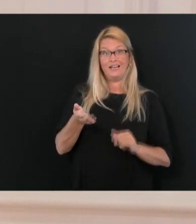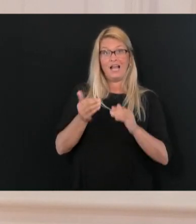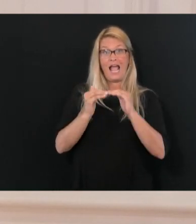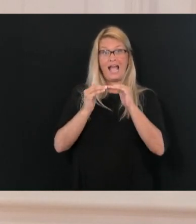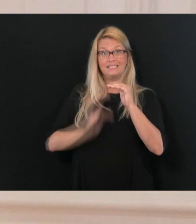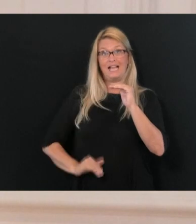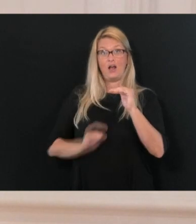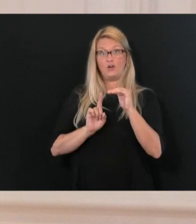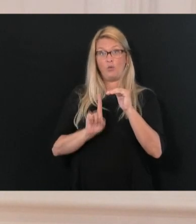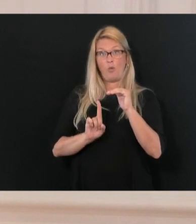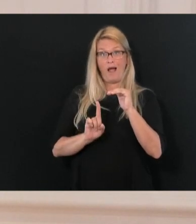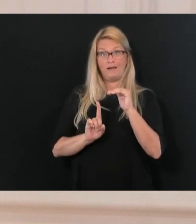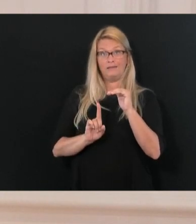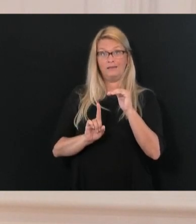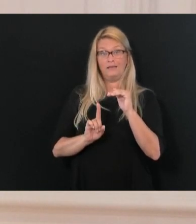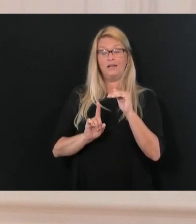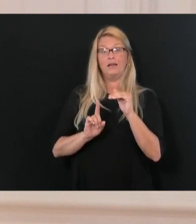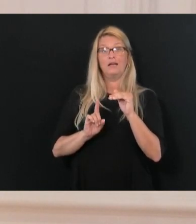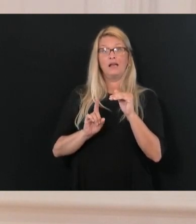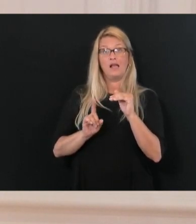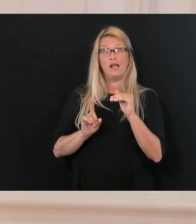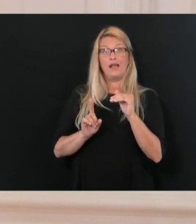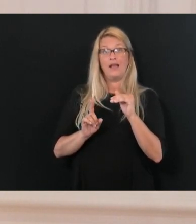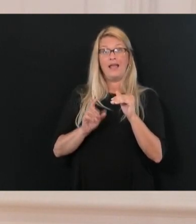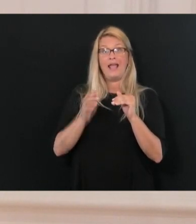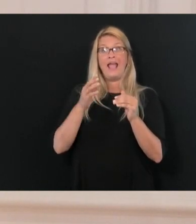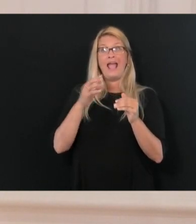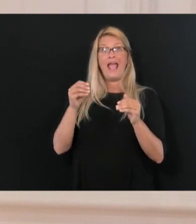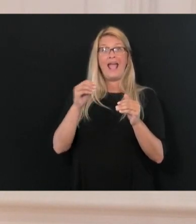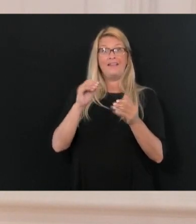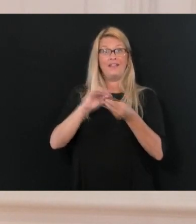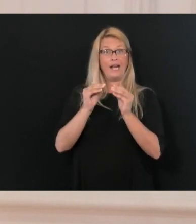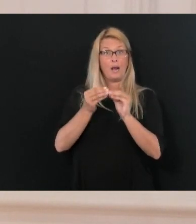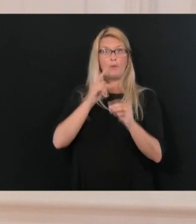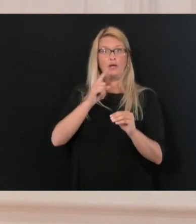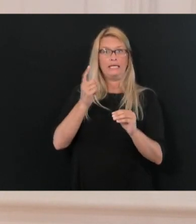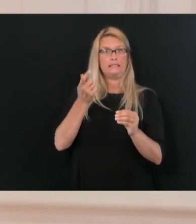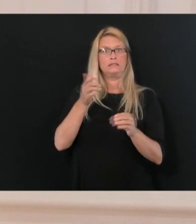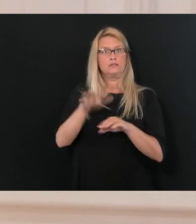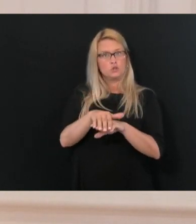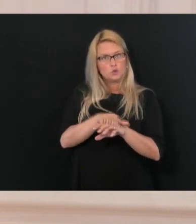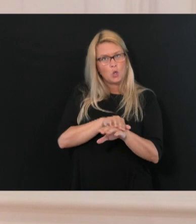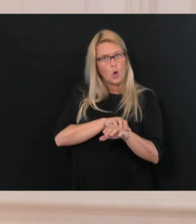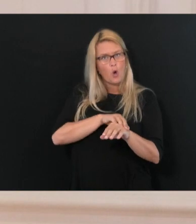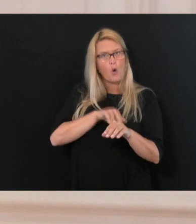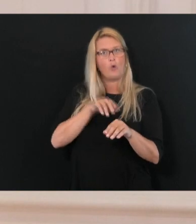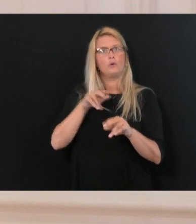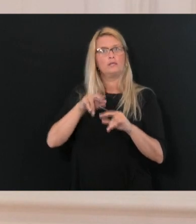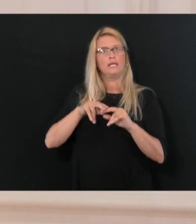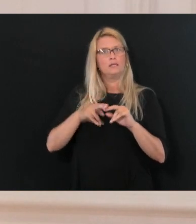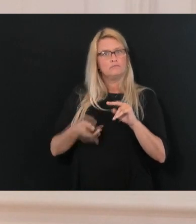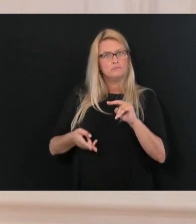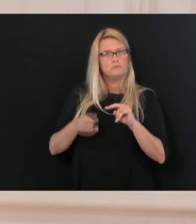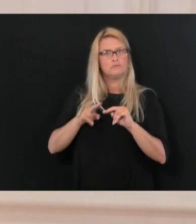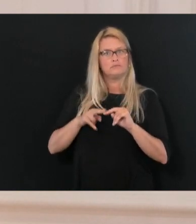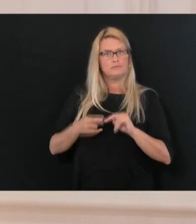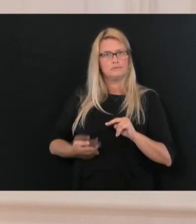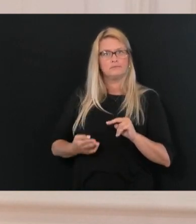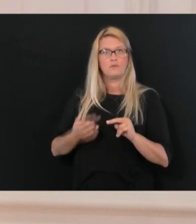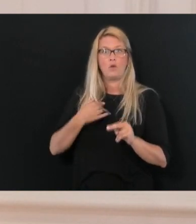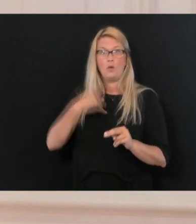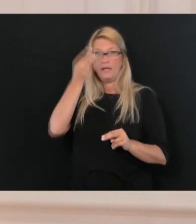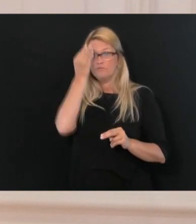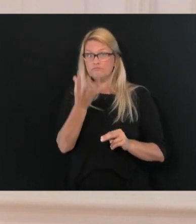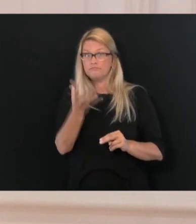1, and our incidence rate is slowly reducing. And so we are keeping the governor on a daily